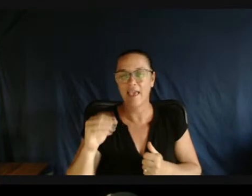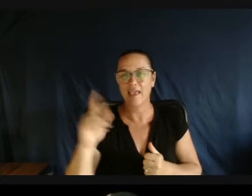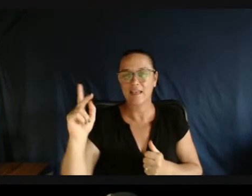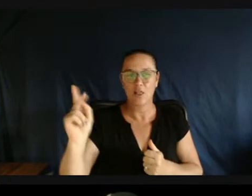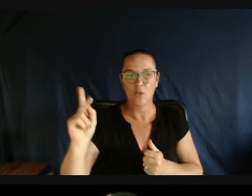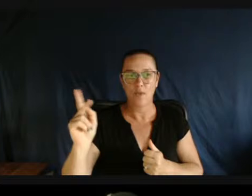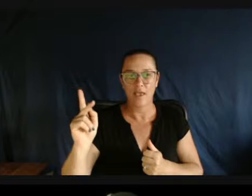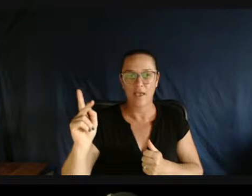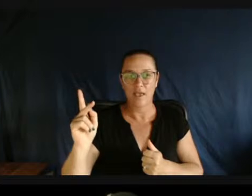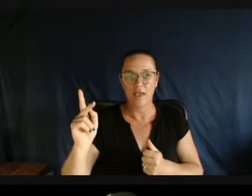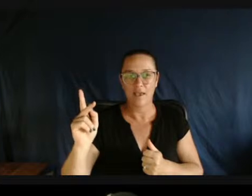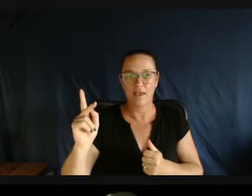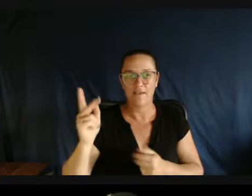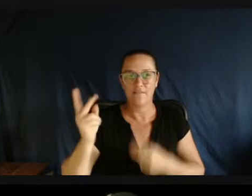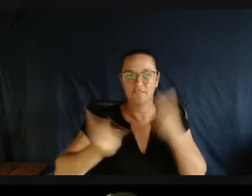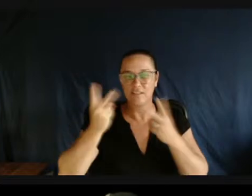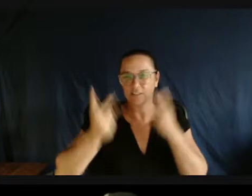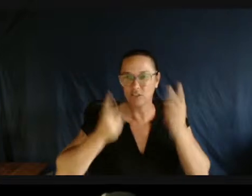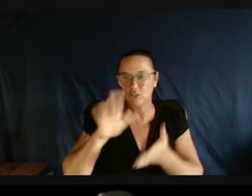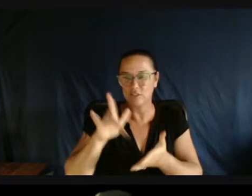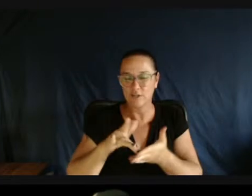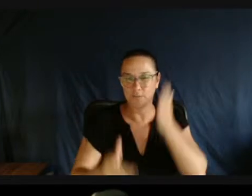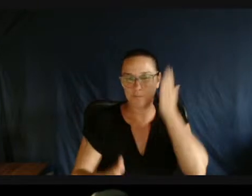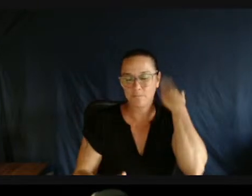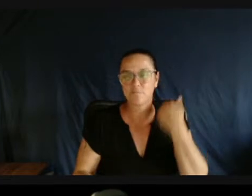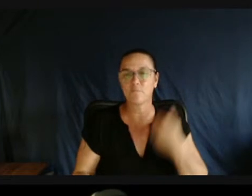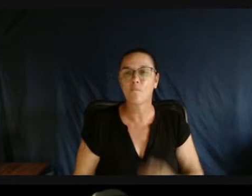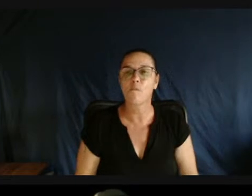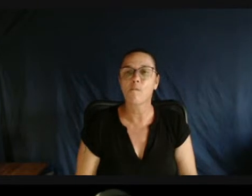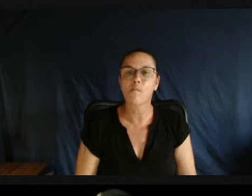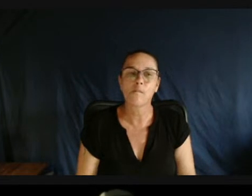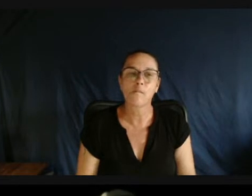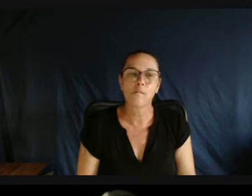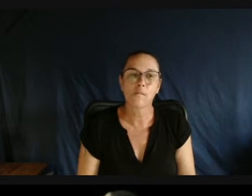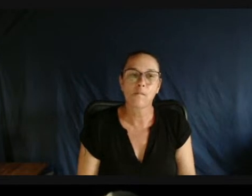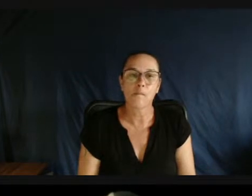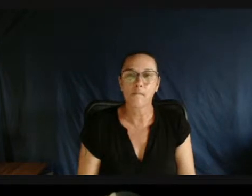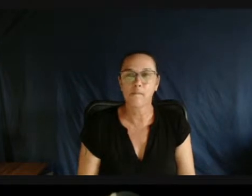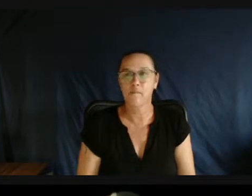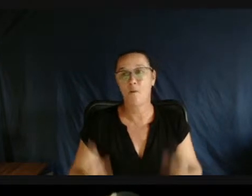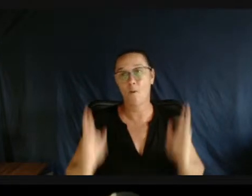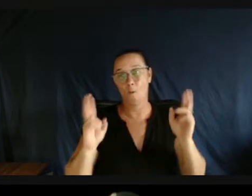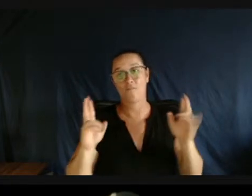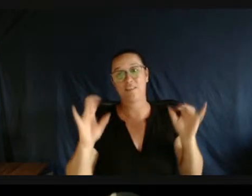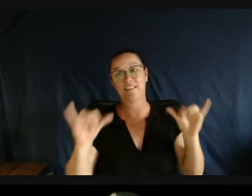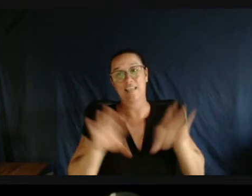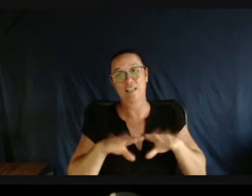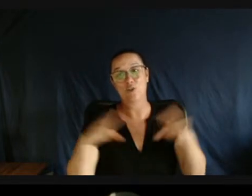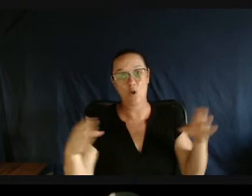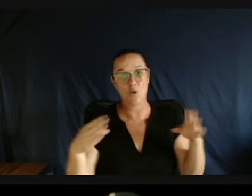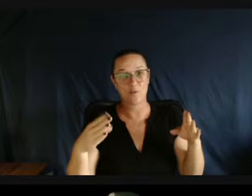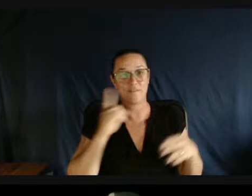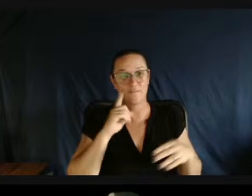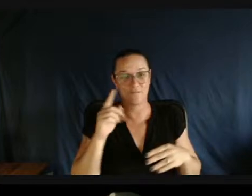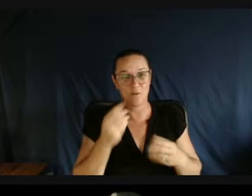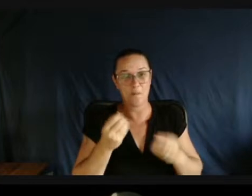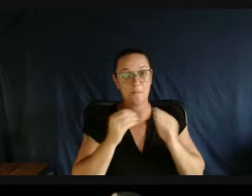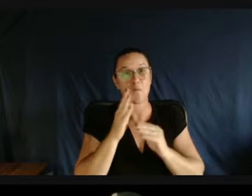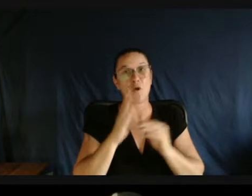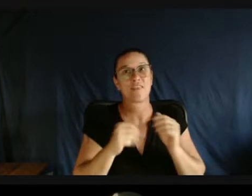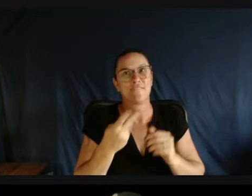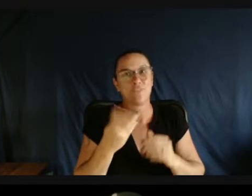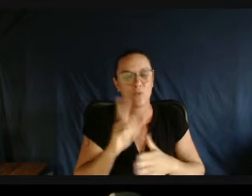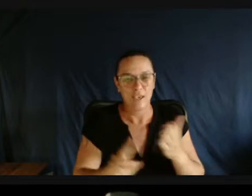Kīlauea Visitor Center. Yeah. Hopefully it stays open for more than a couple years.